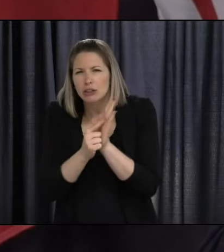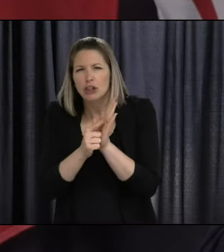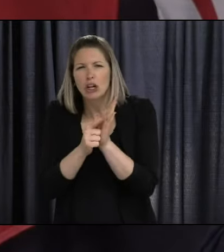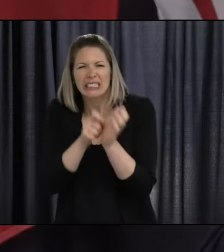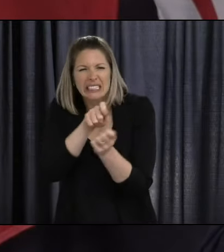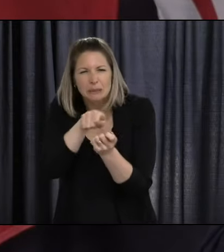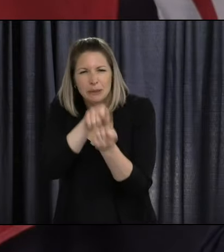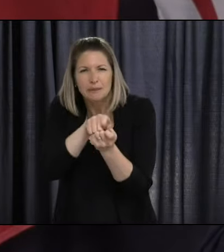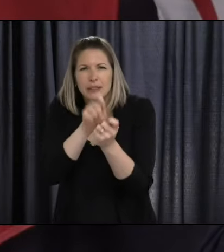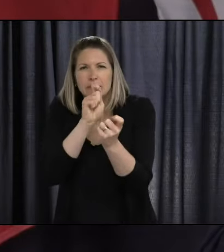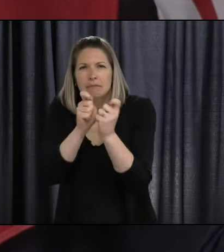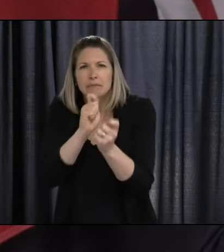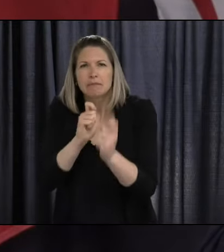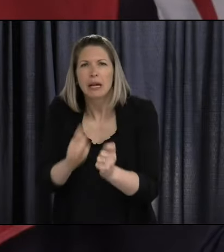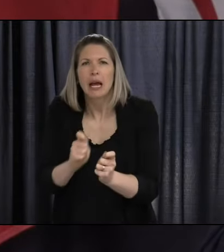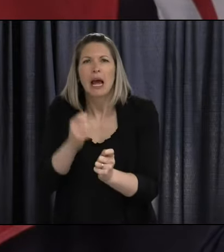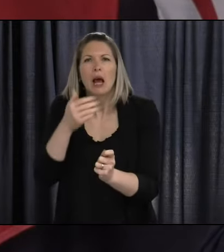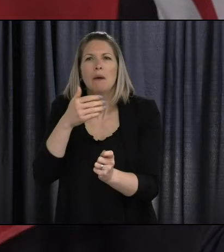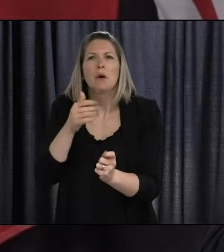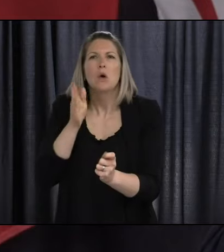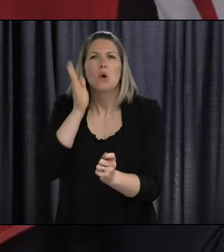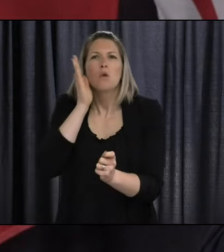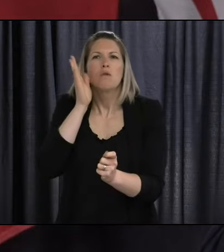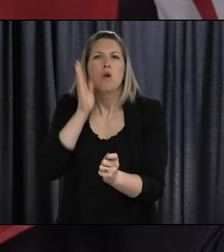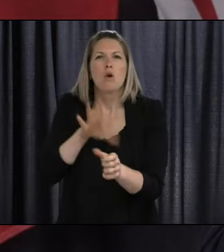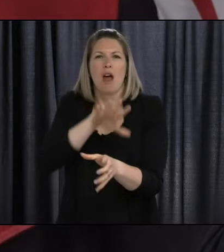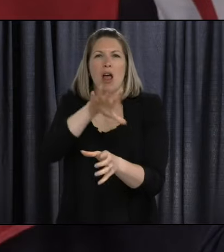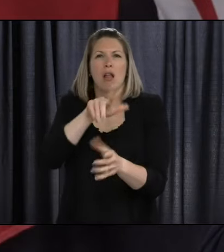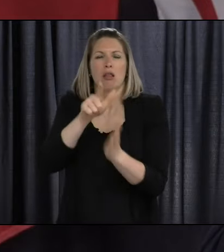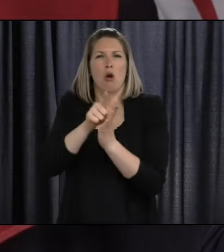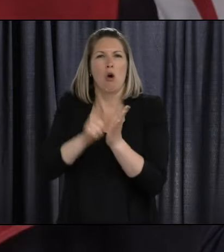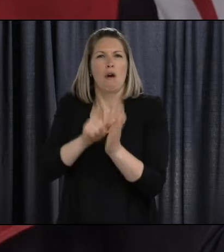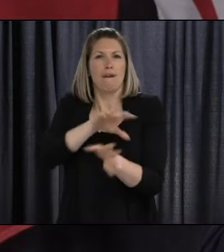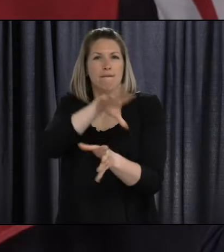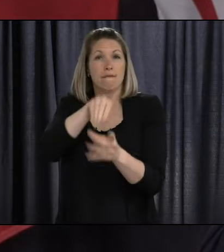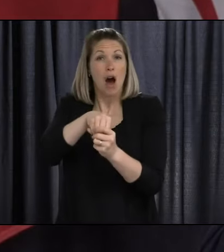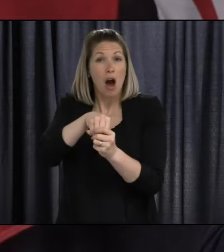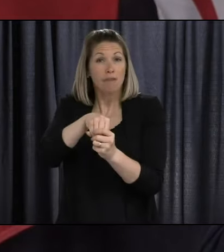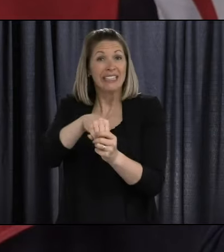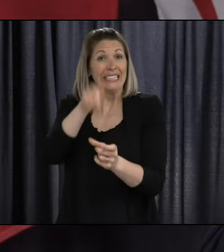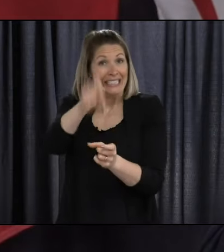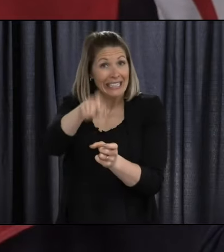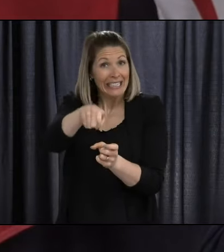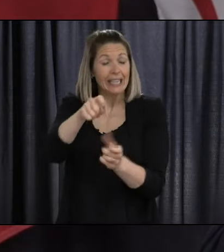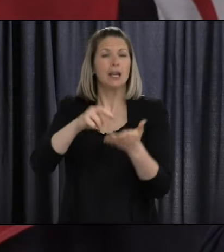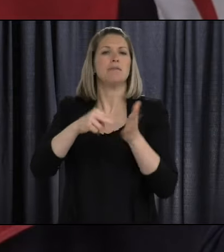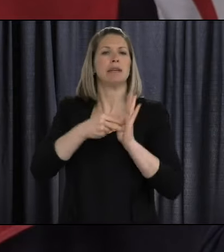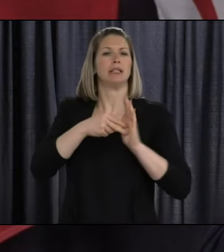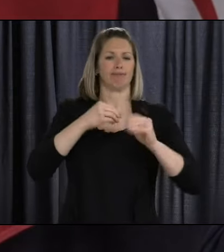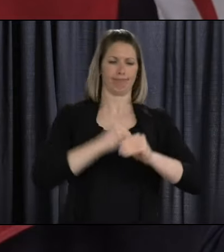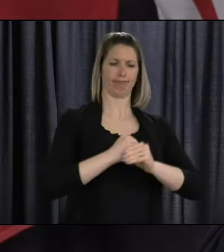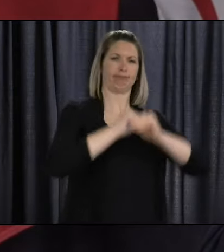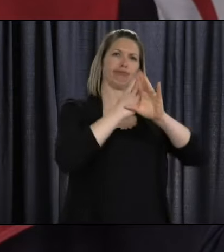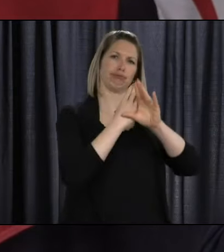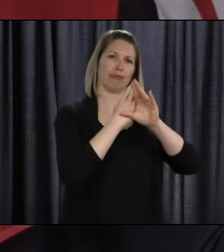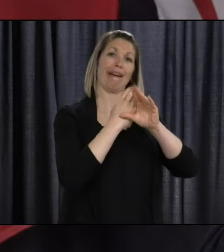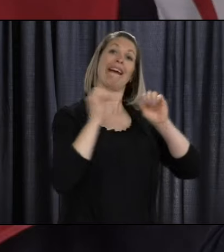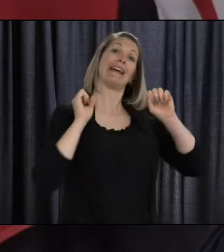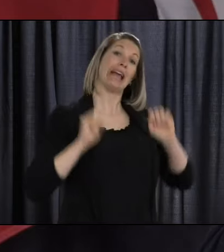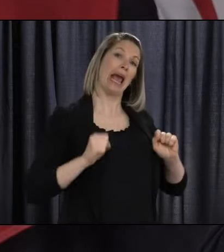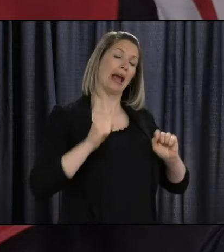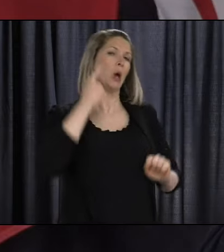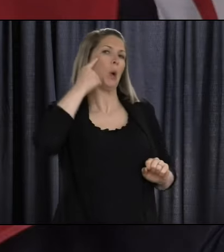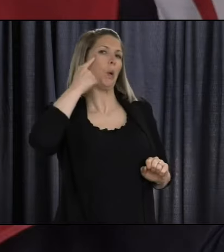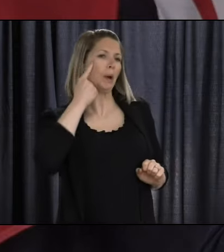to witness documents which will include audiovisual technology. So this means that those documents can be